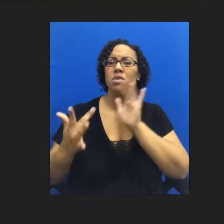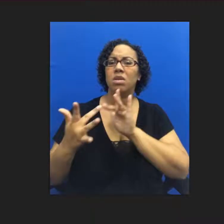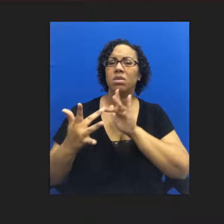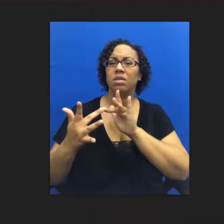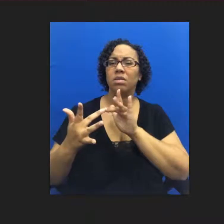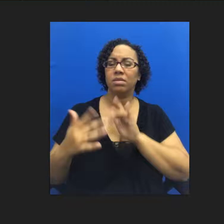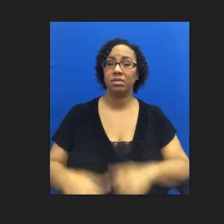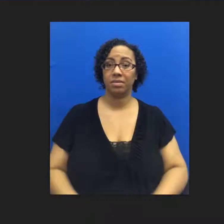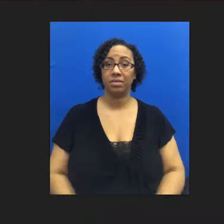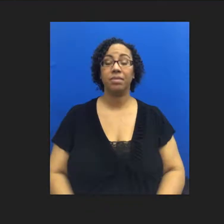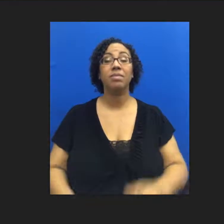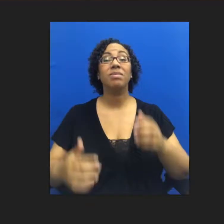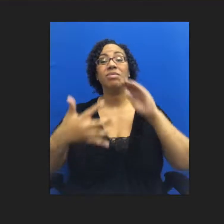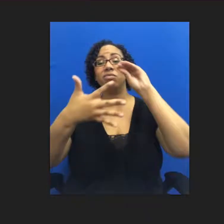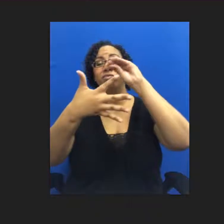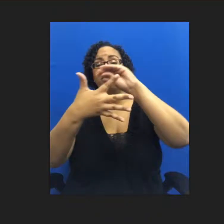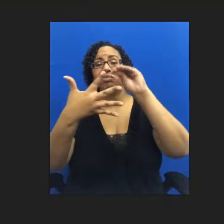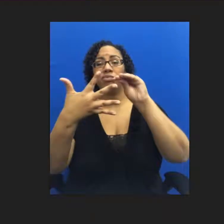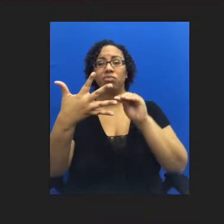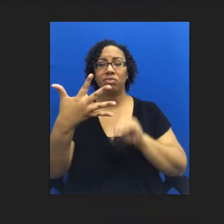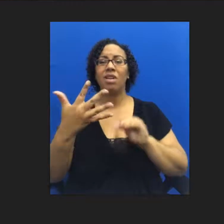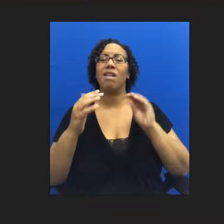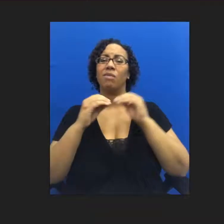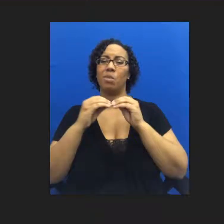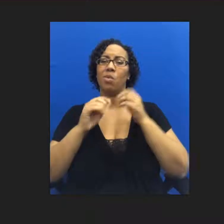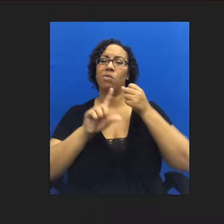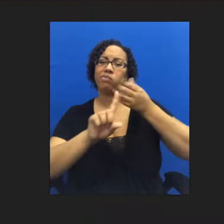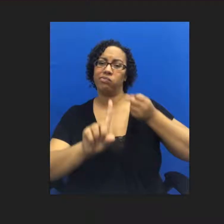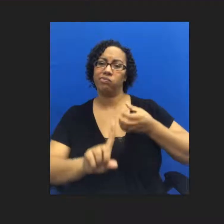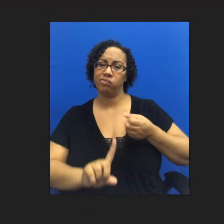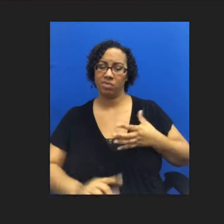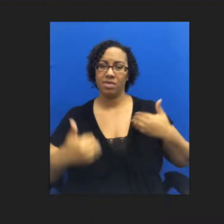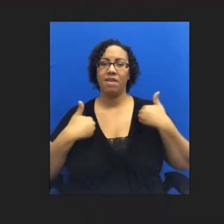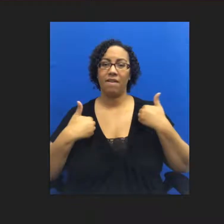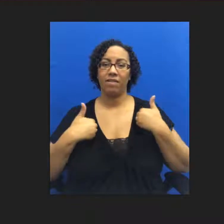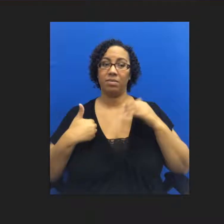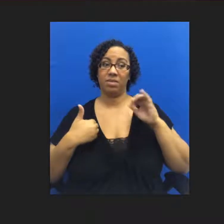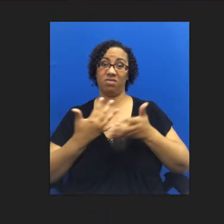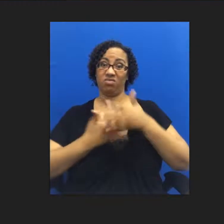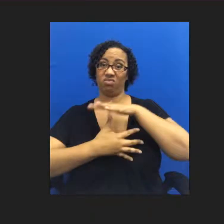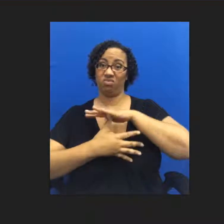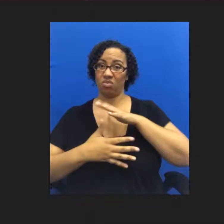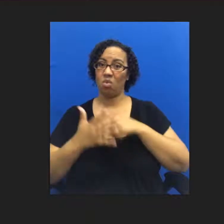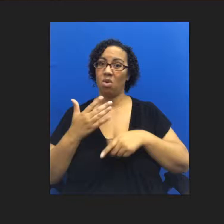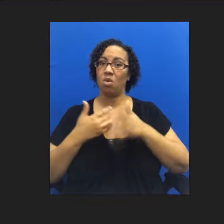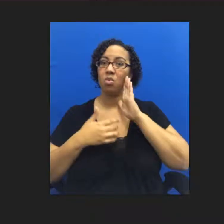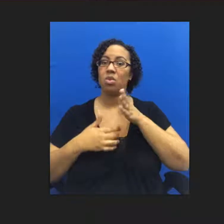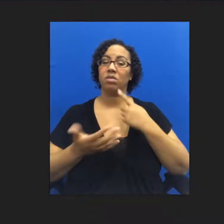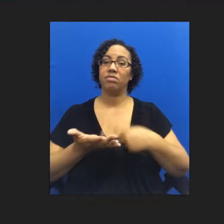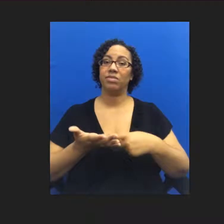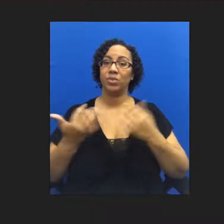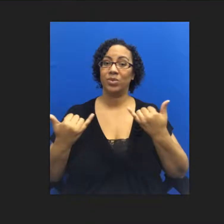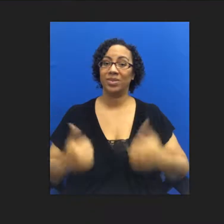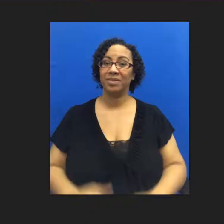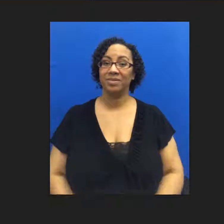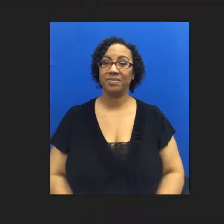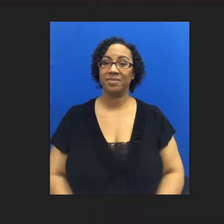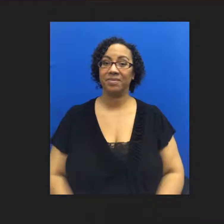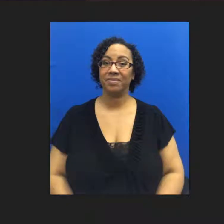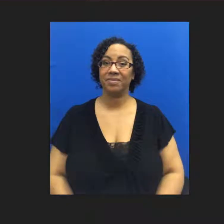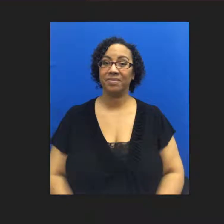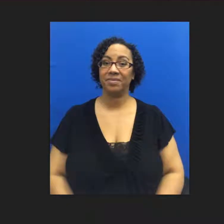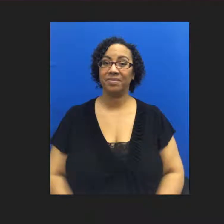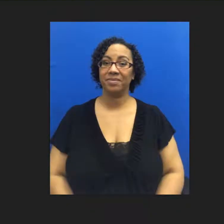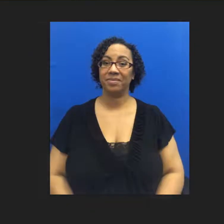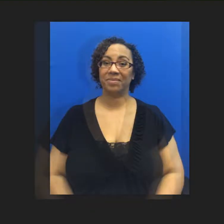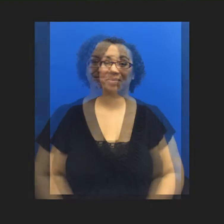And if I still have more questions, who do I contact for more information? We'll expand further upon these primary questions